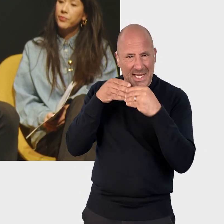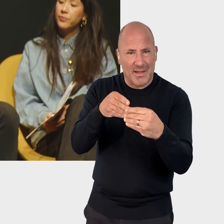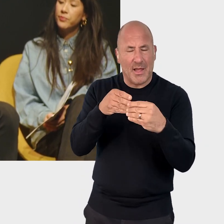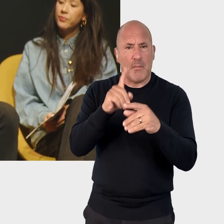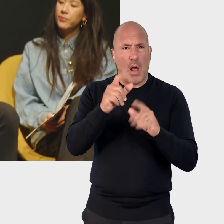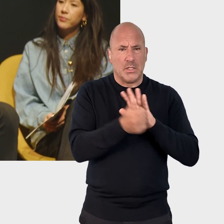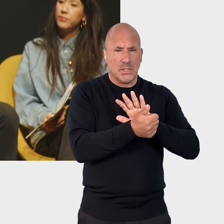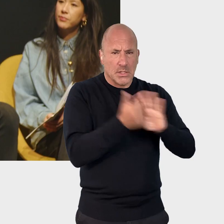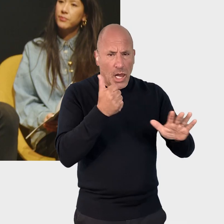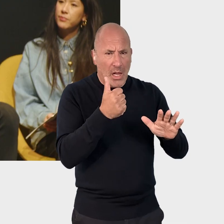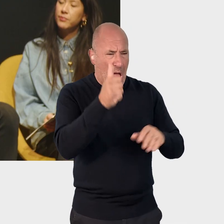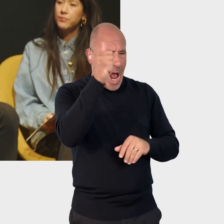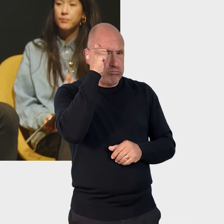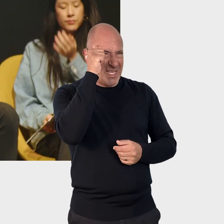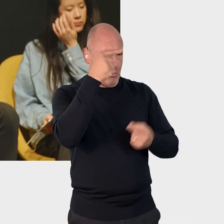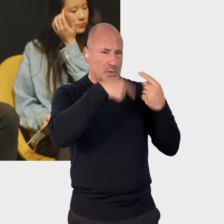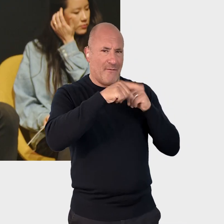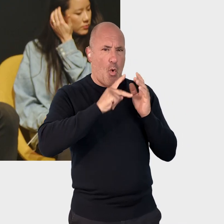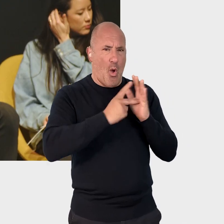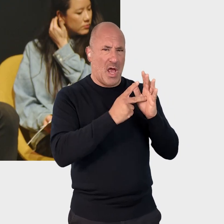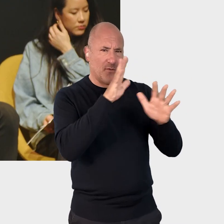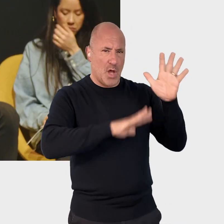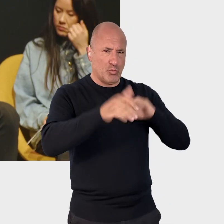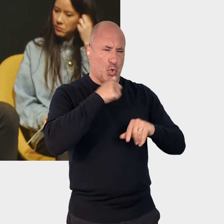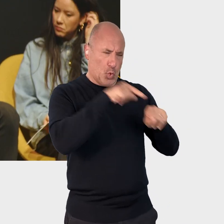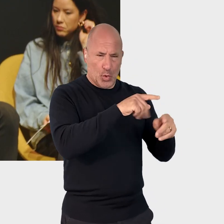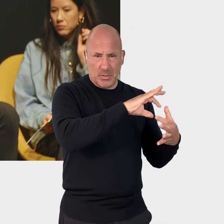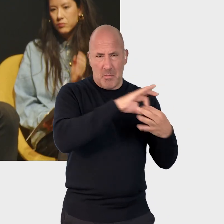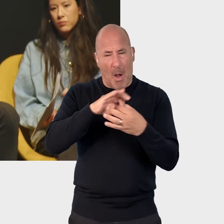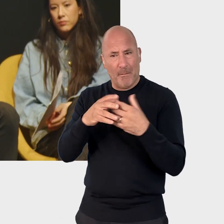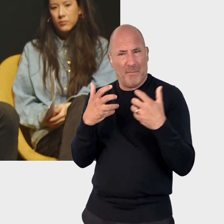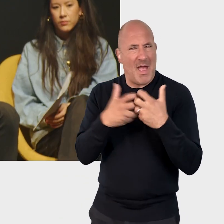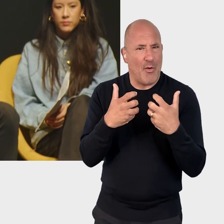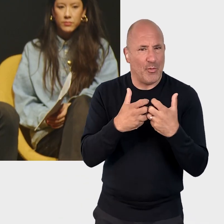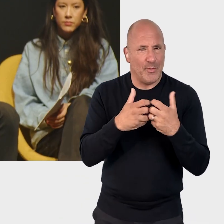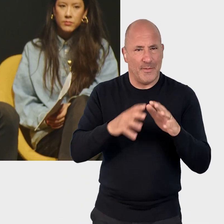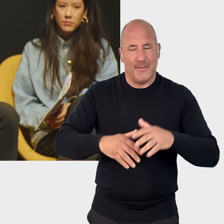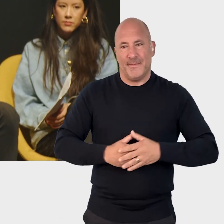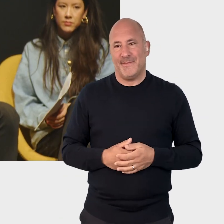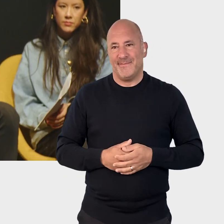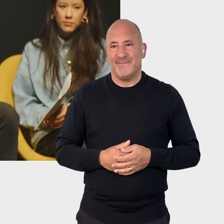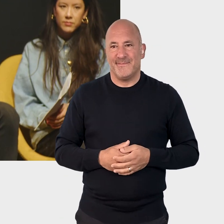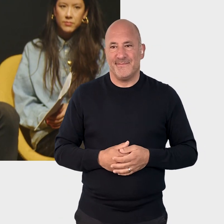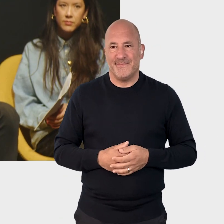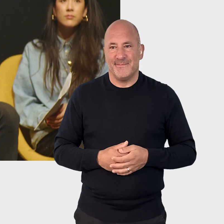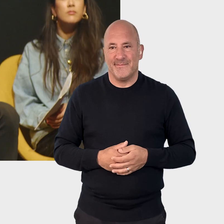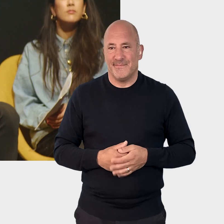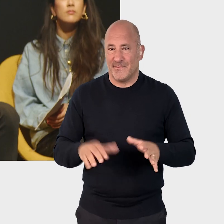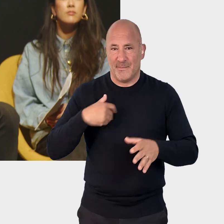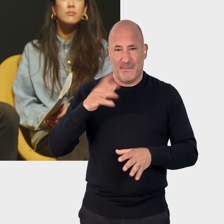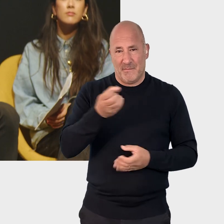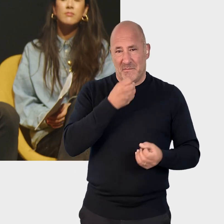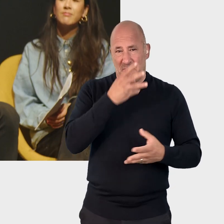relationships where work is truly community-led, but using the kind of skills and experiences of organisations from across